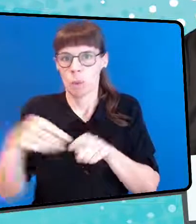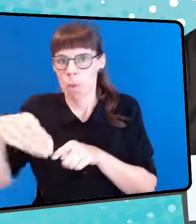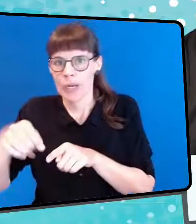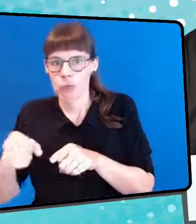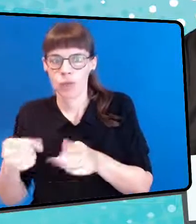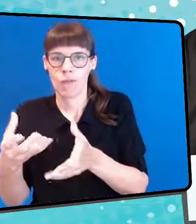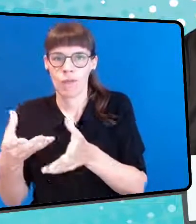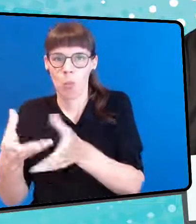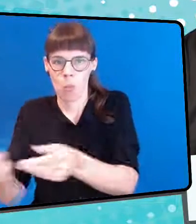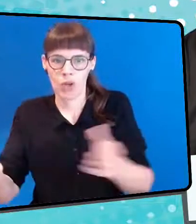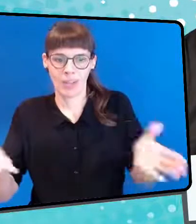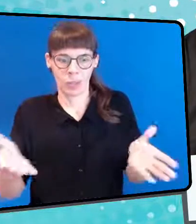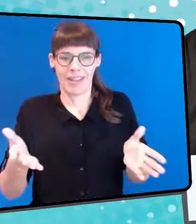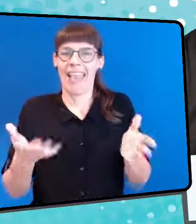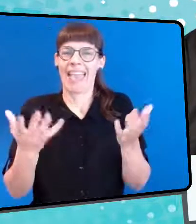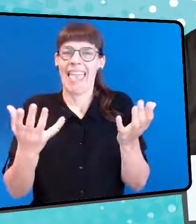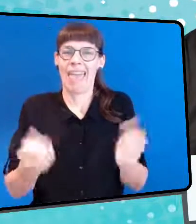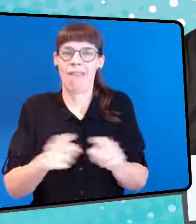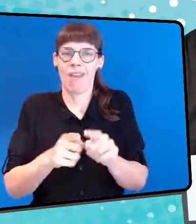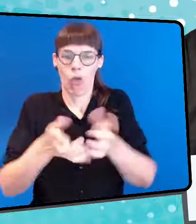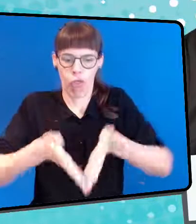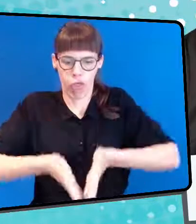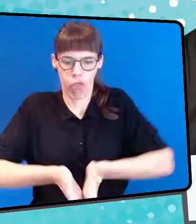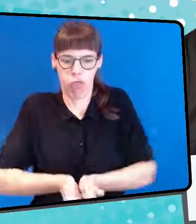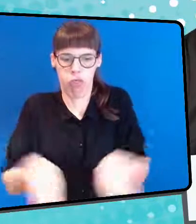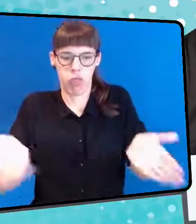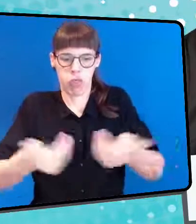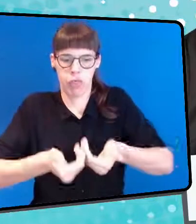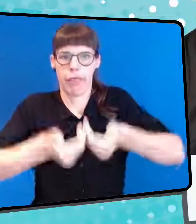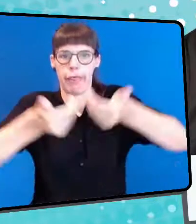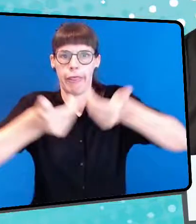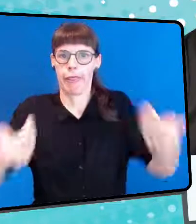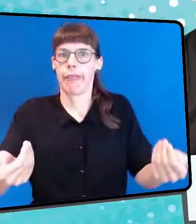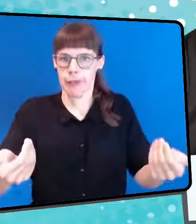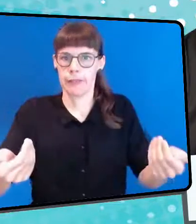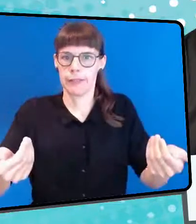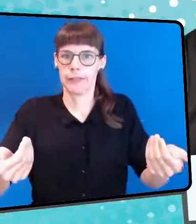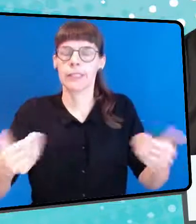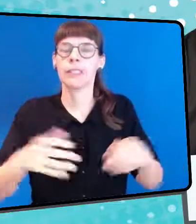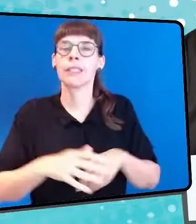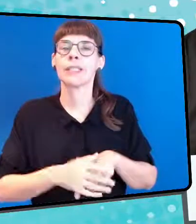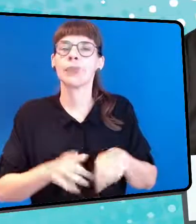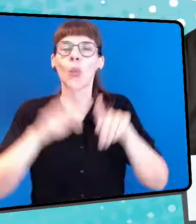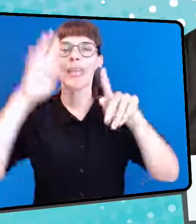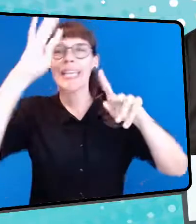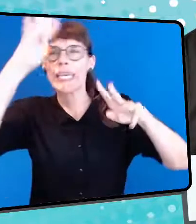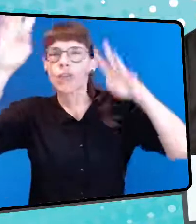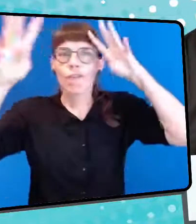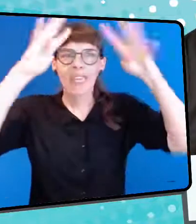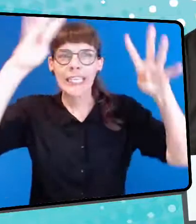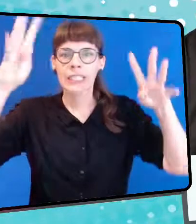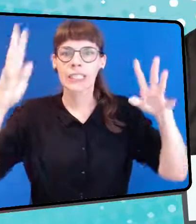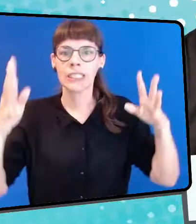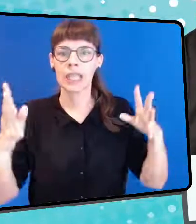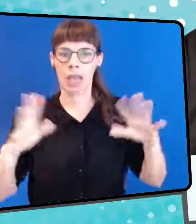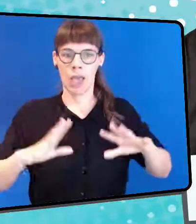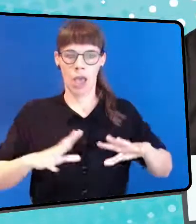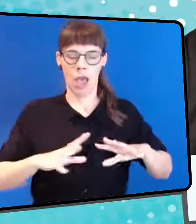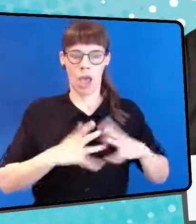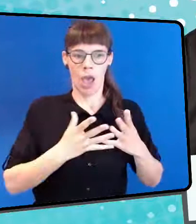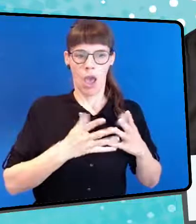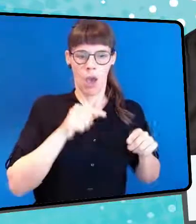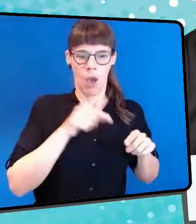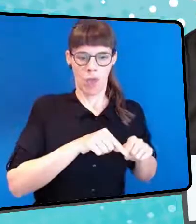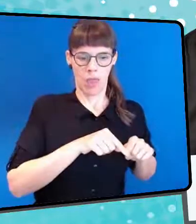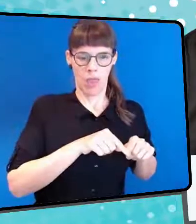gap in the middle, and it's well known, this innovation gap of how do you get research prototypes into